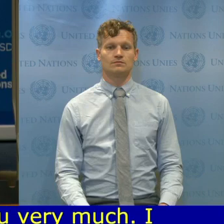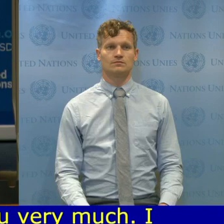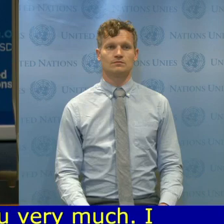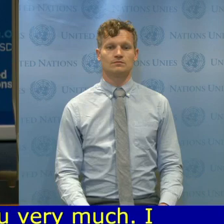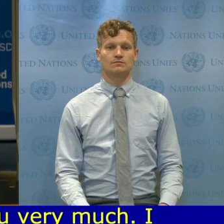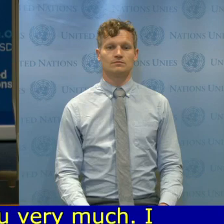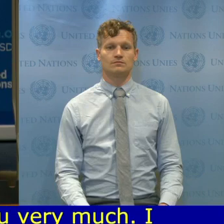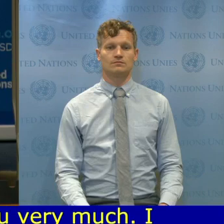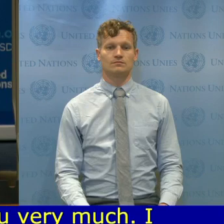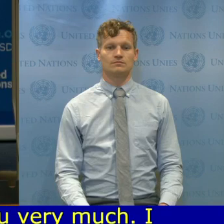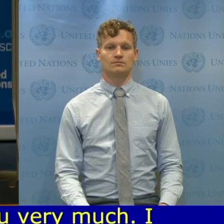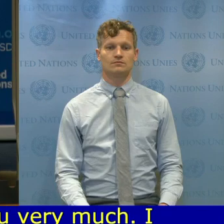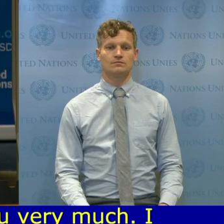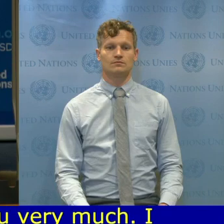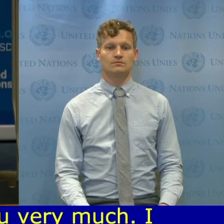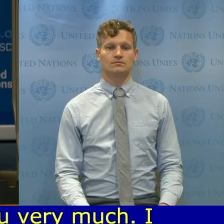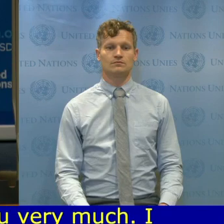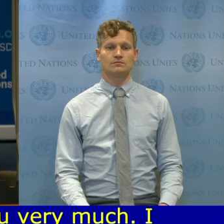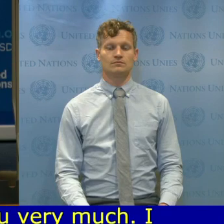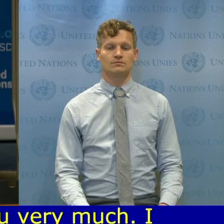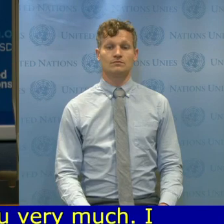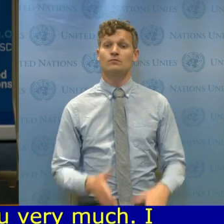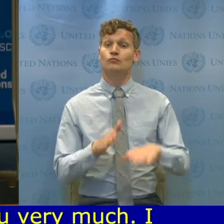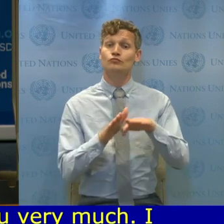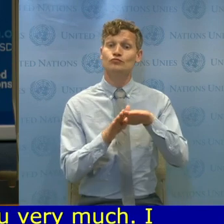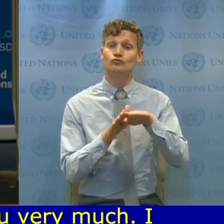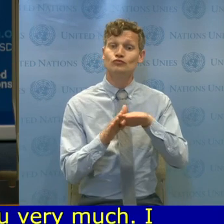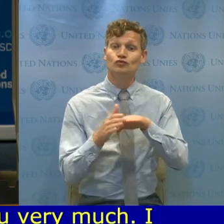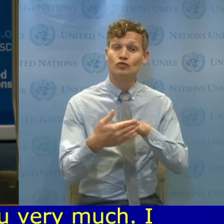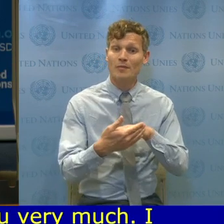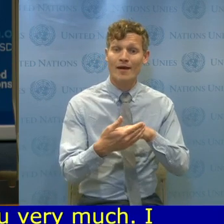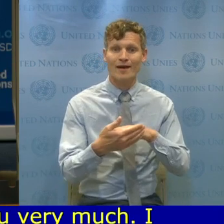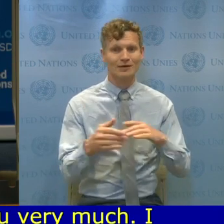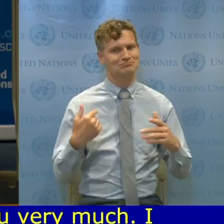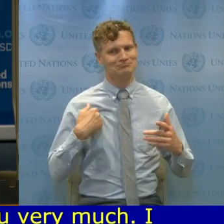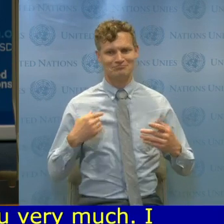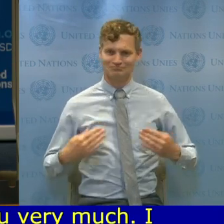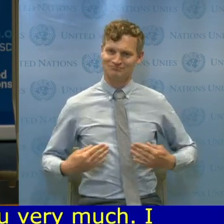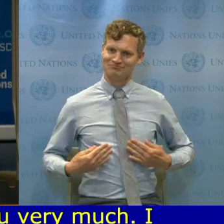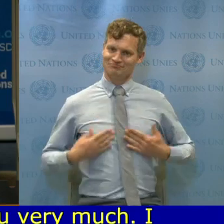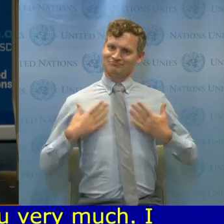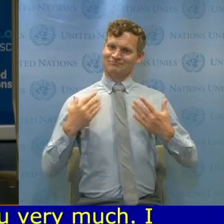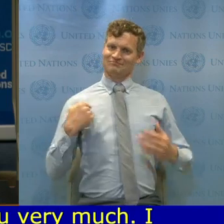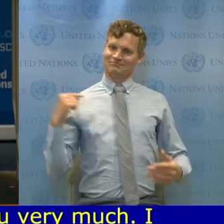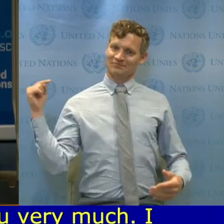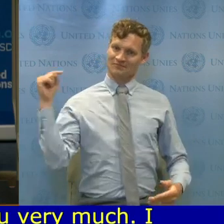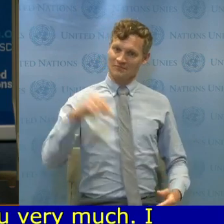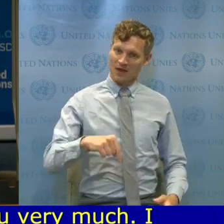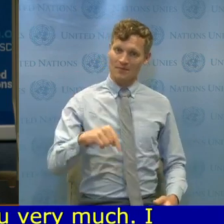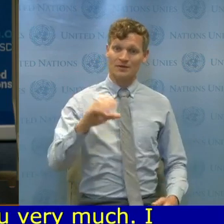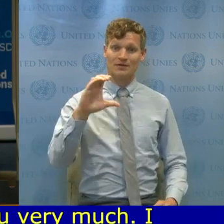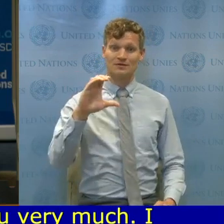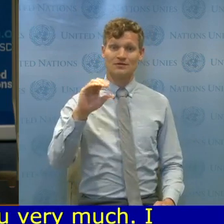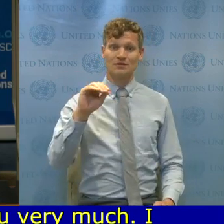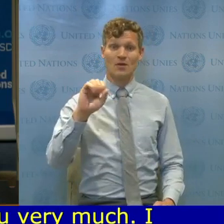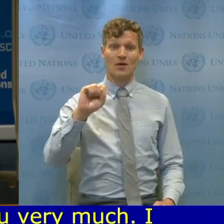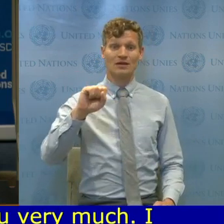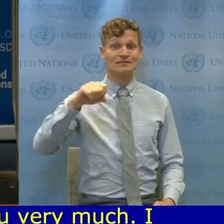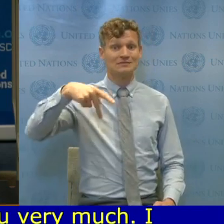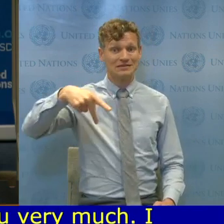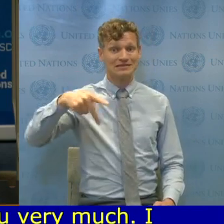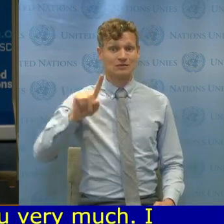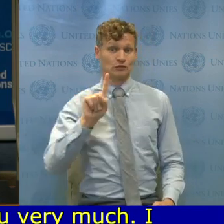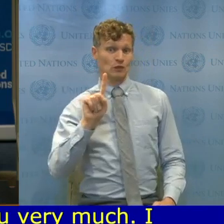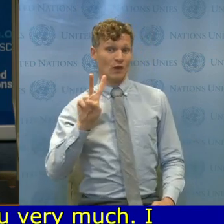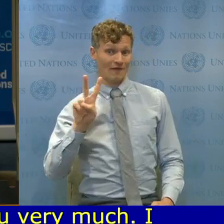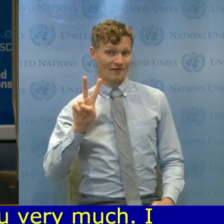Jamaica is pleased to participate in the 12th session of the Conference of State Parties to the Convention of Rights of Persons with Disabilities. Jamaica remains